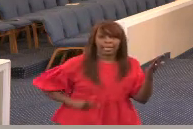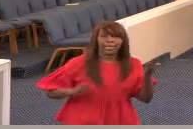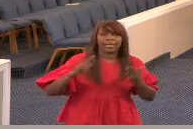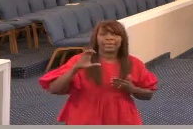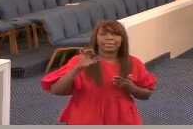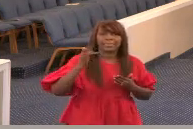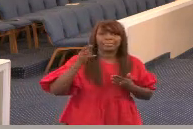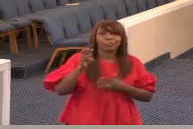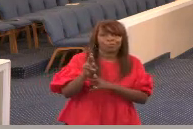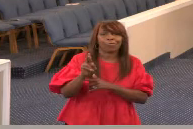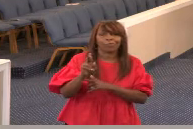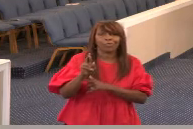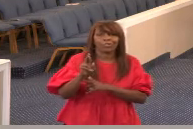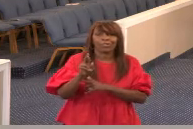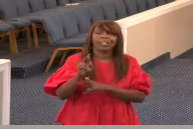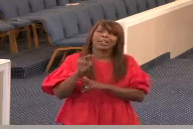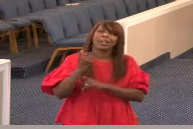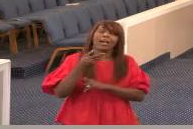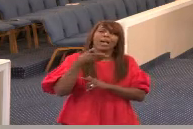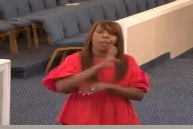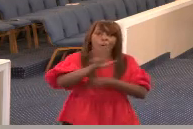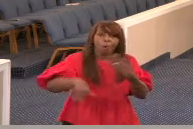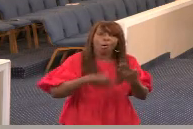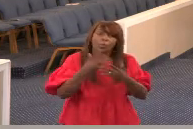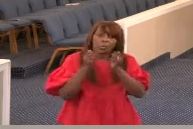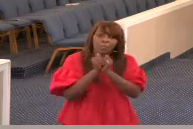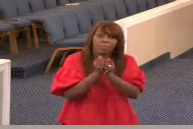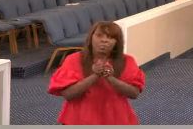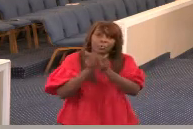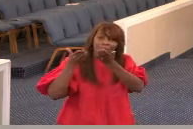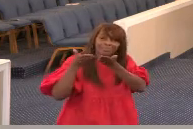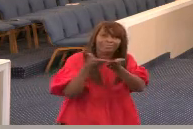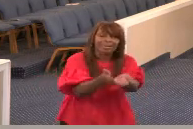given thee all them that sail with thee.